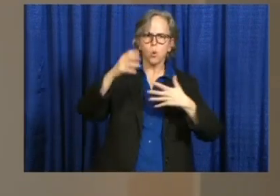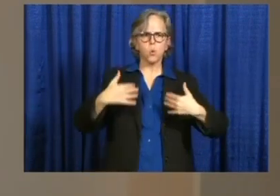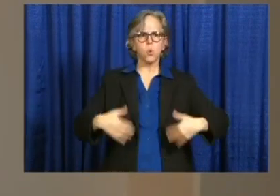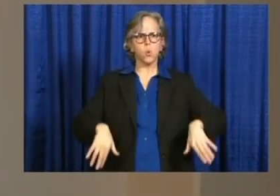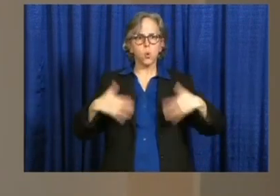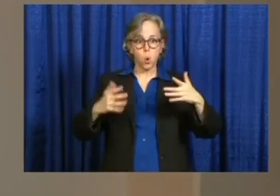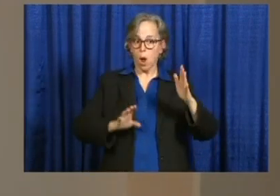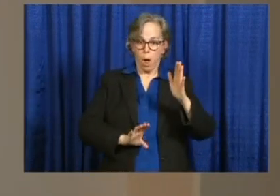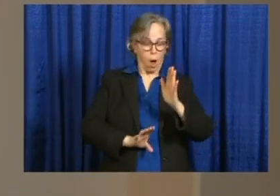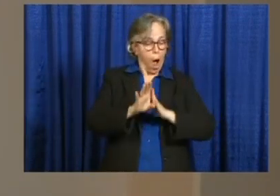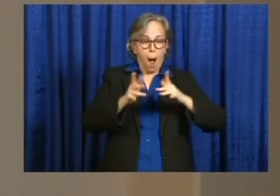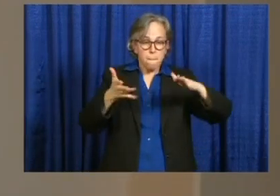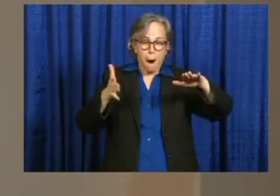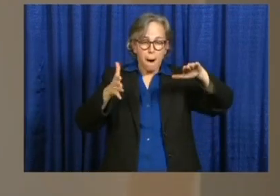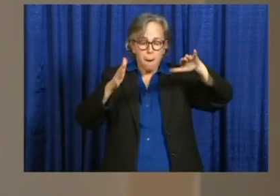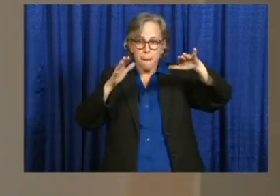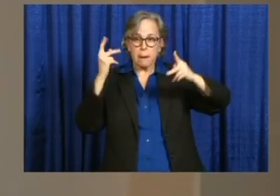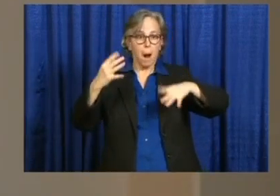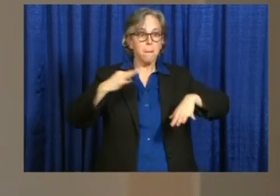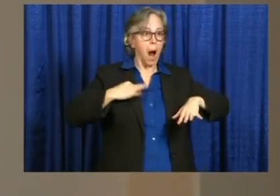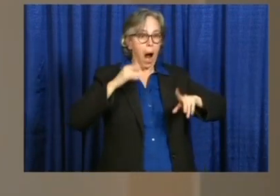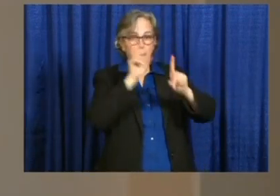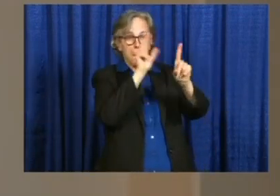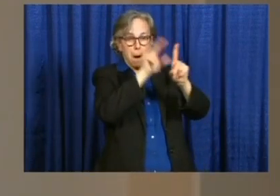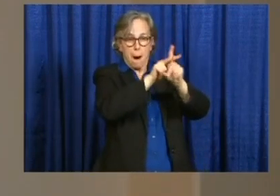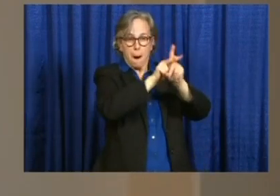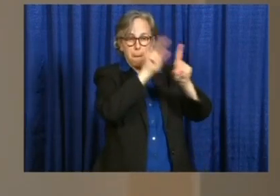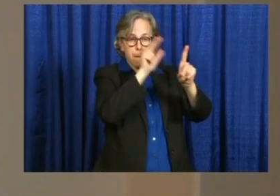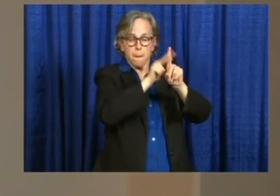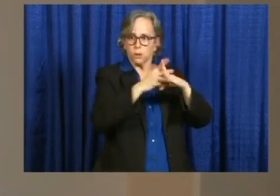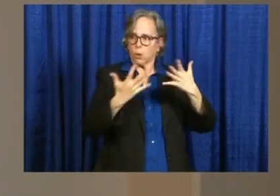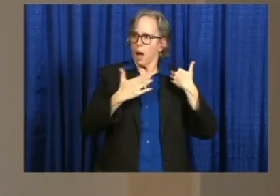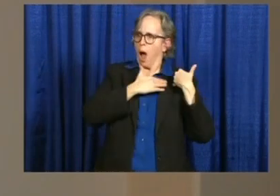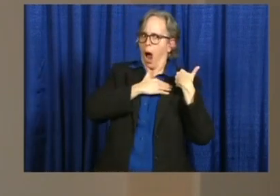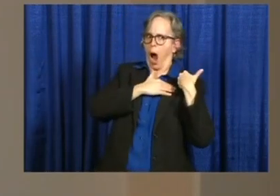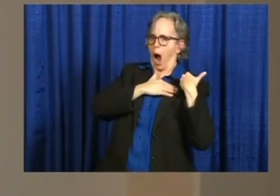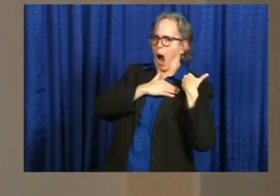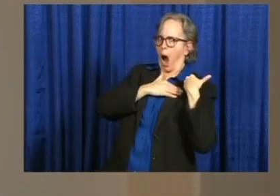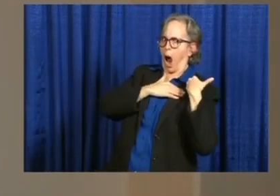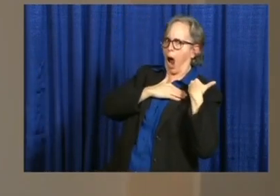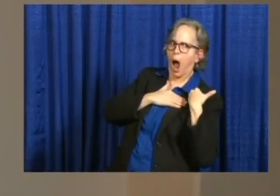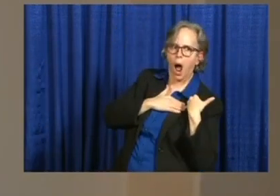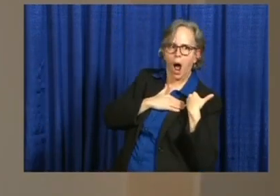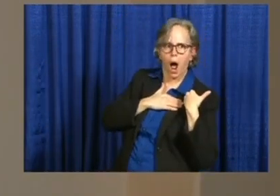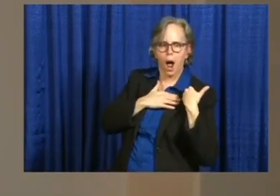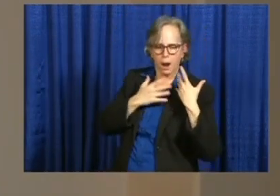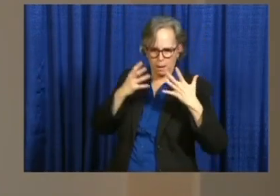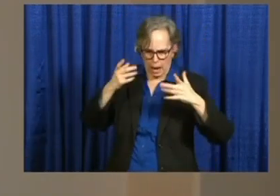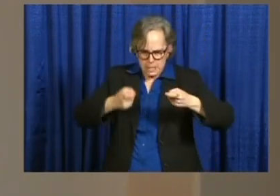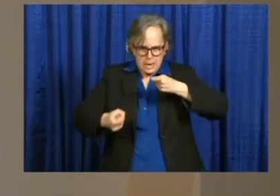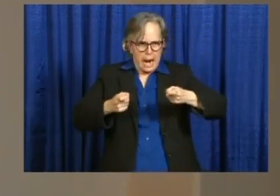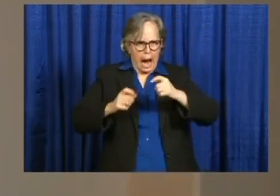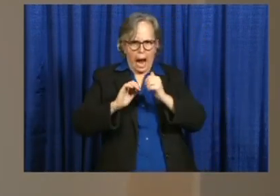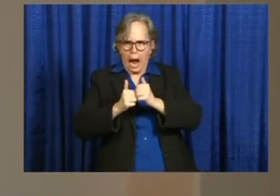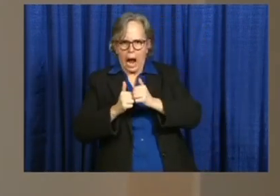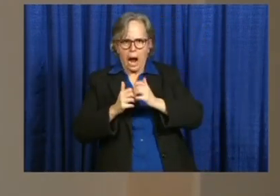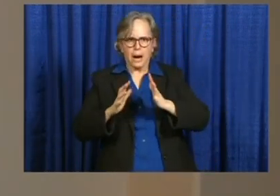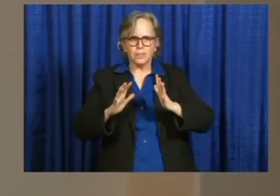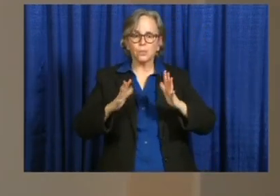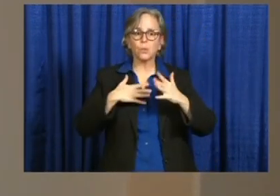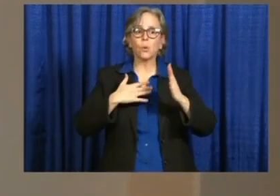they have been tasked with deploying a larger build out of that system. We ask that you be patient